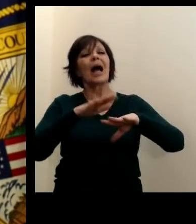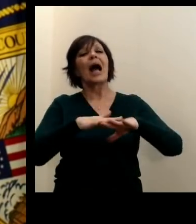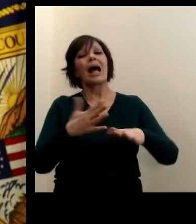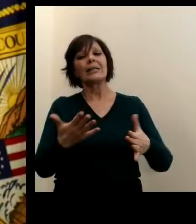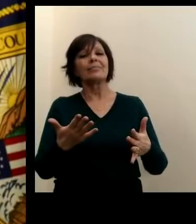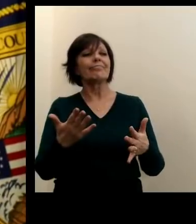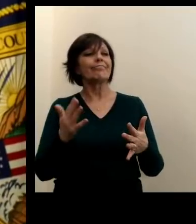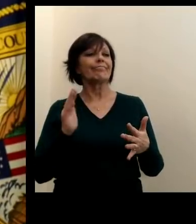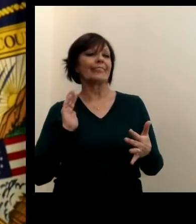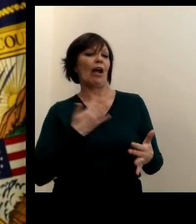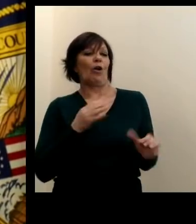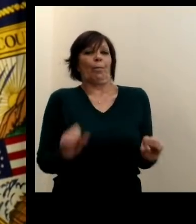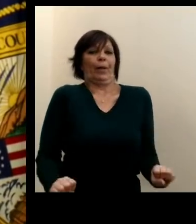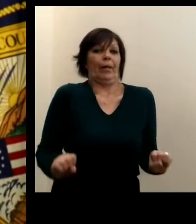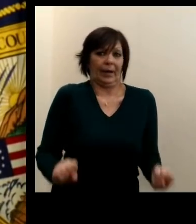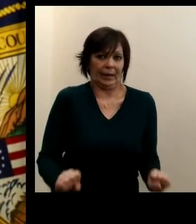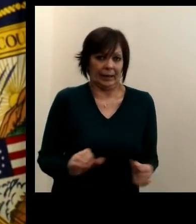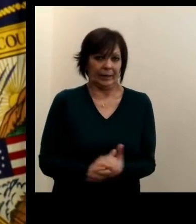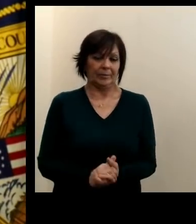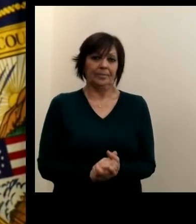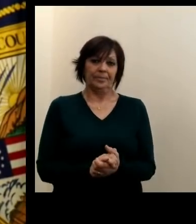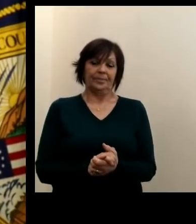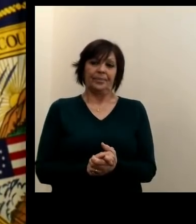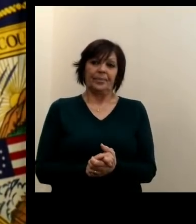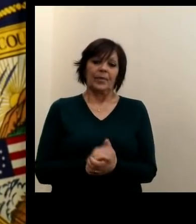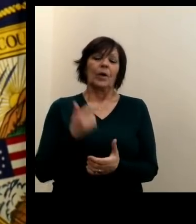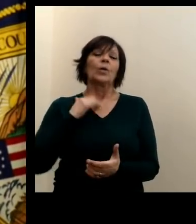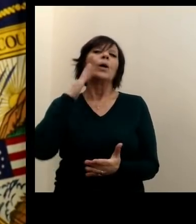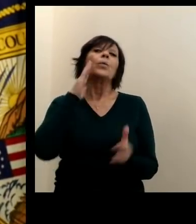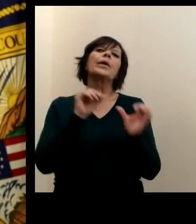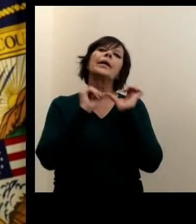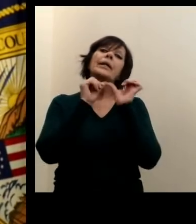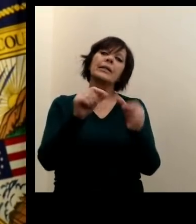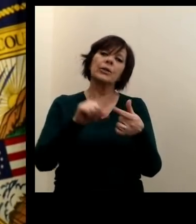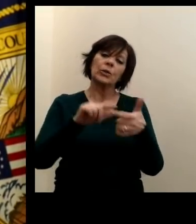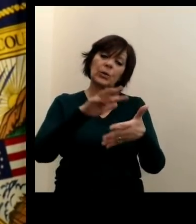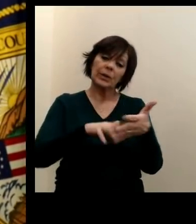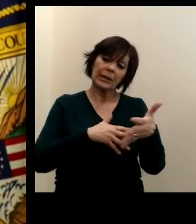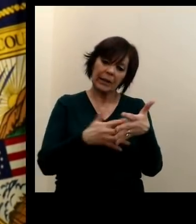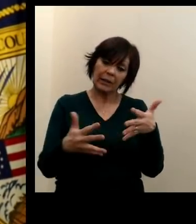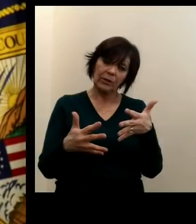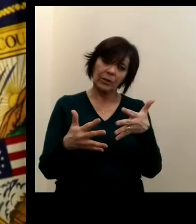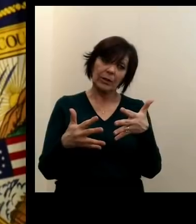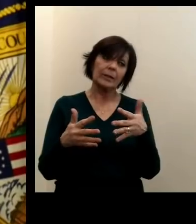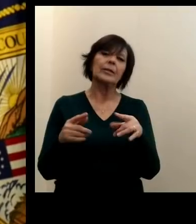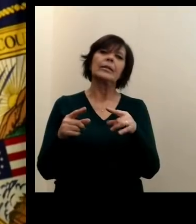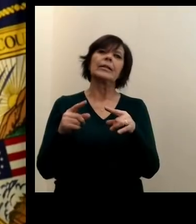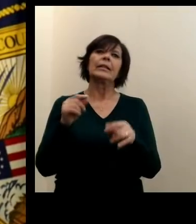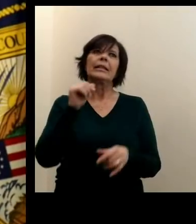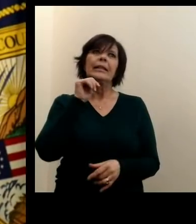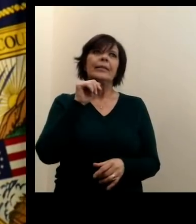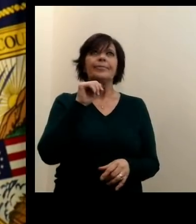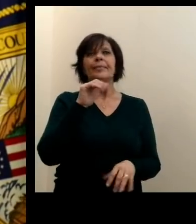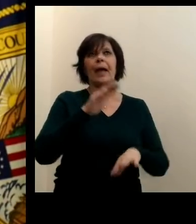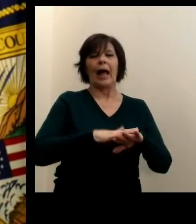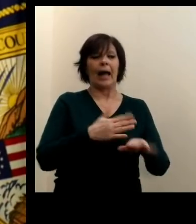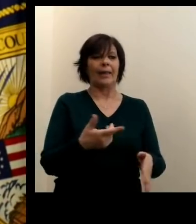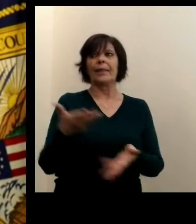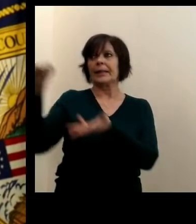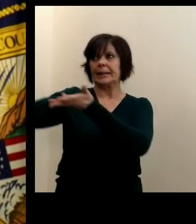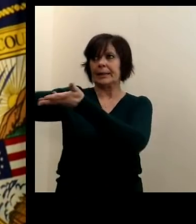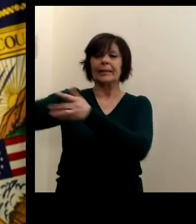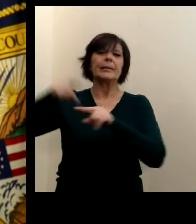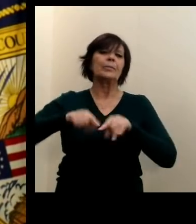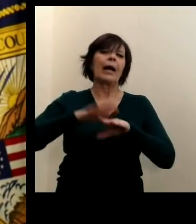do in the last week, and we will continue to schedule based on not only demand, but the supply that we